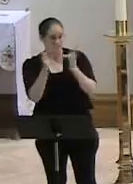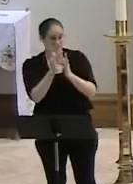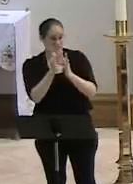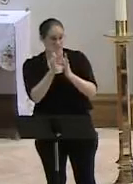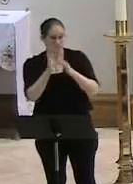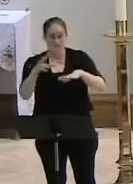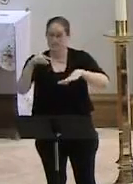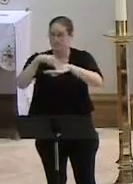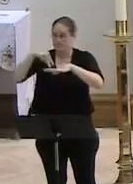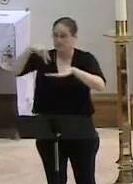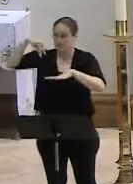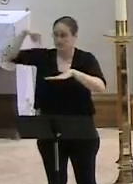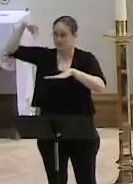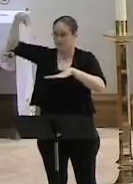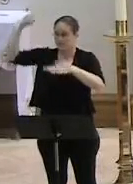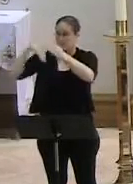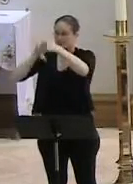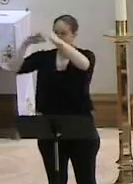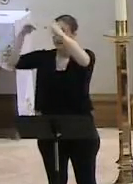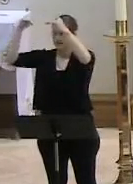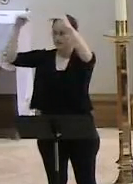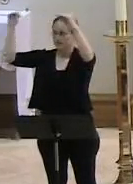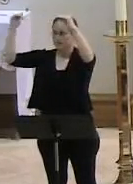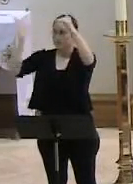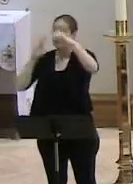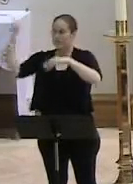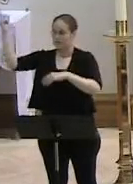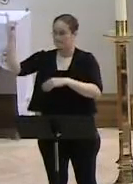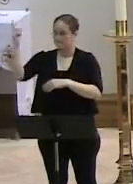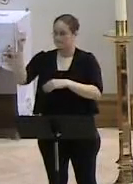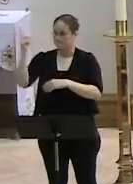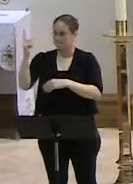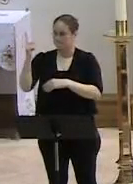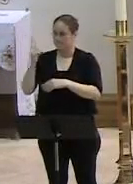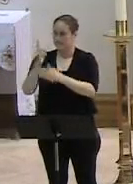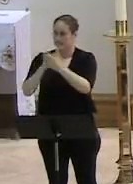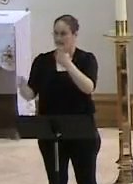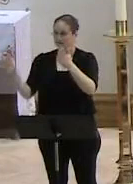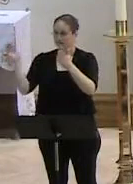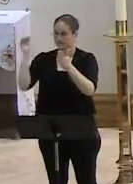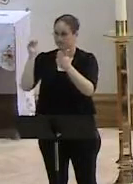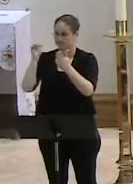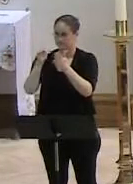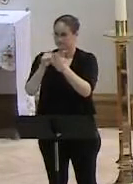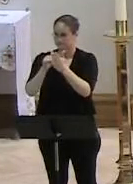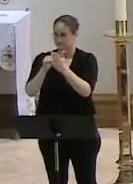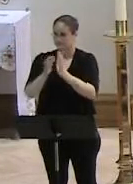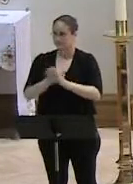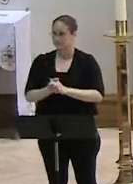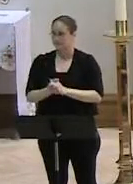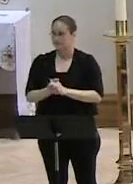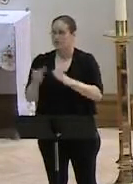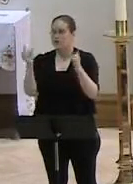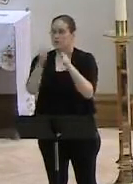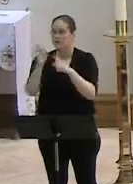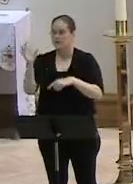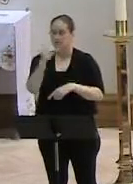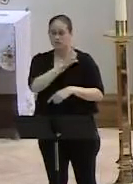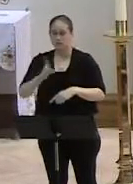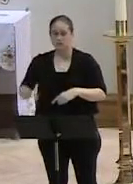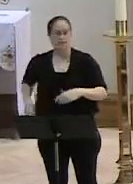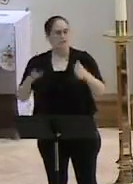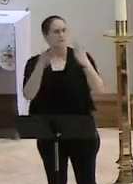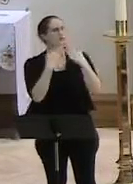been taken up from you into heaven, will return in the same way as you have seen him go into heaven. The word of the